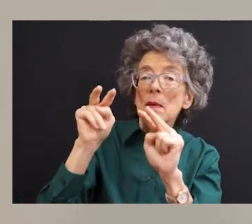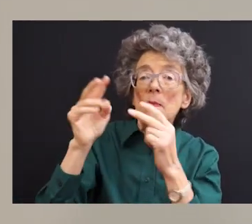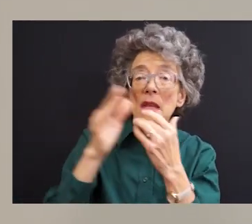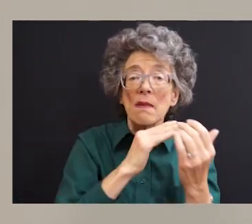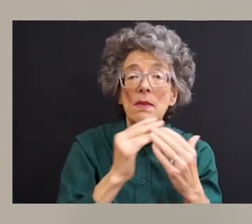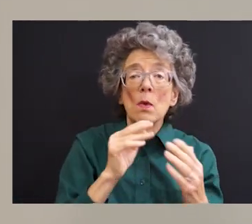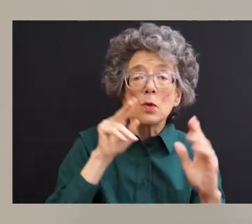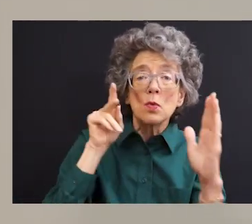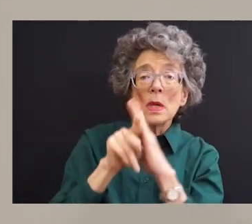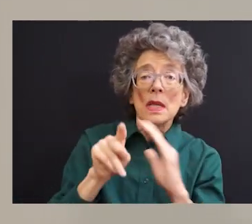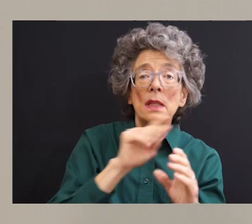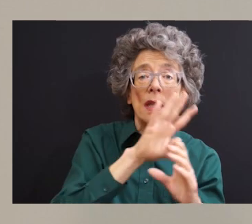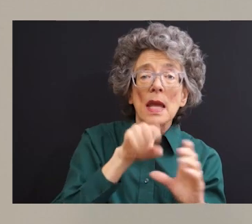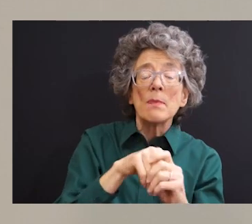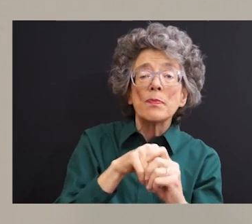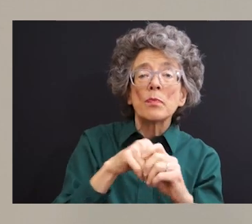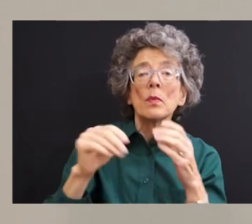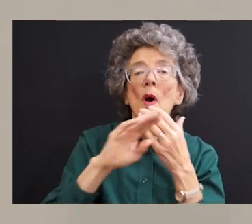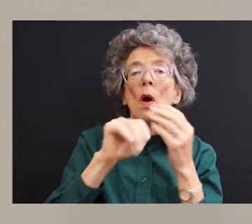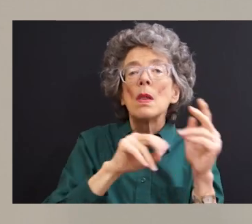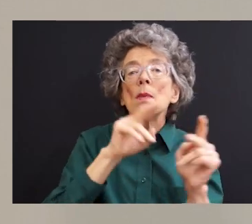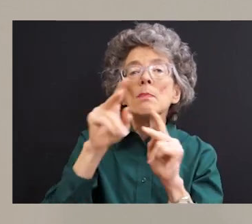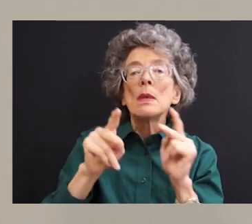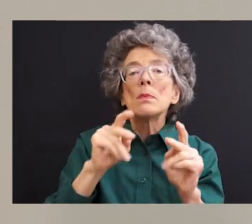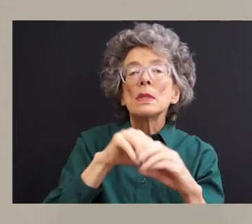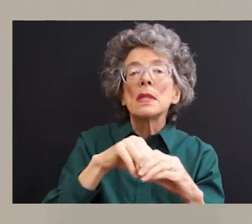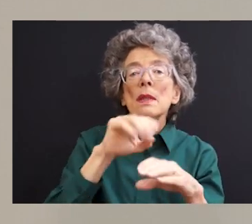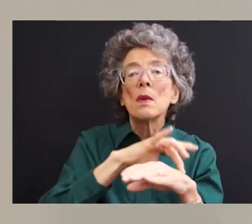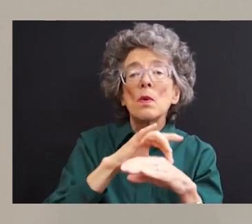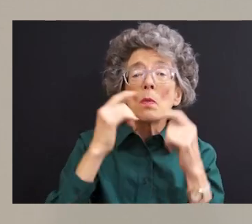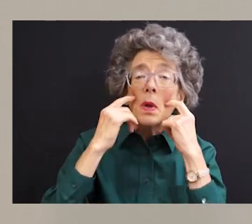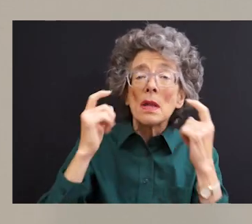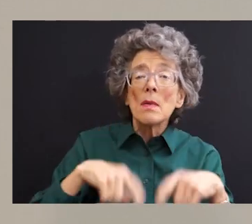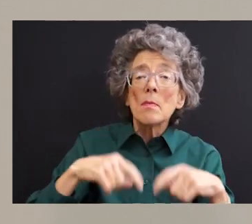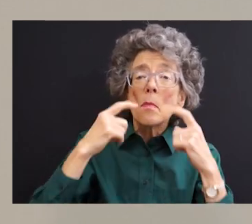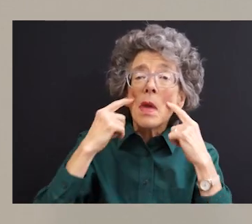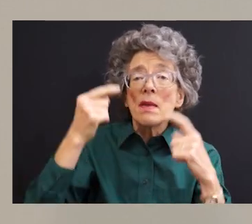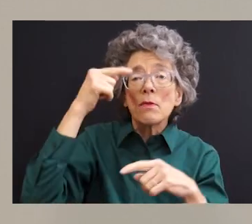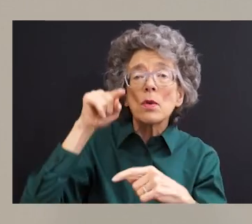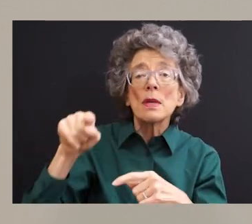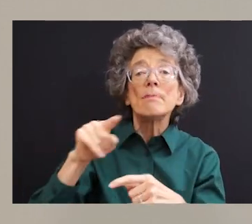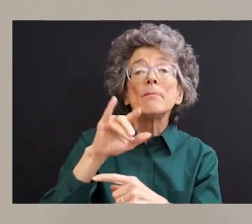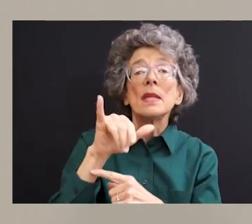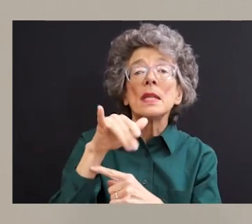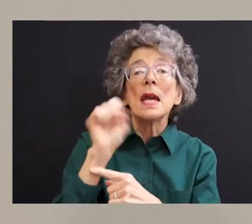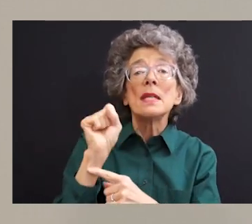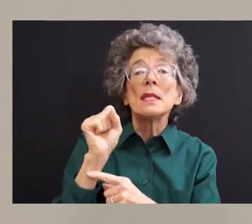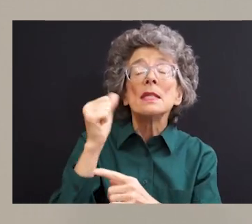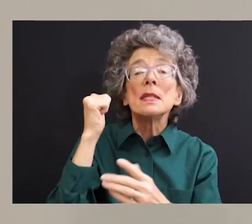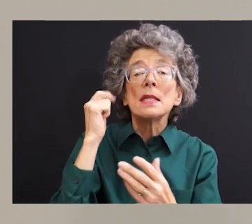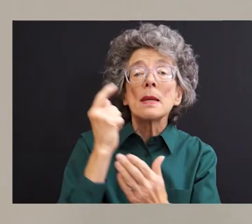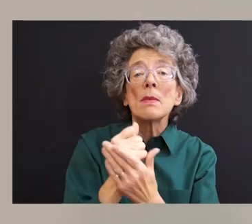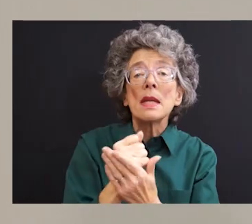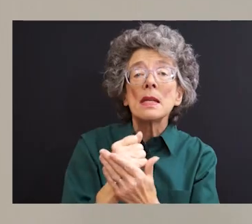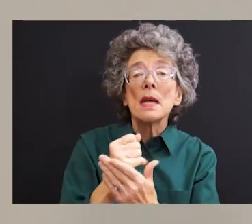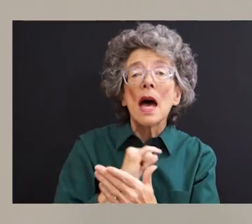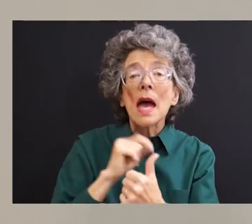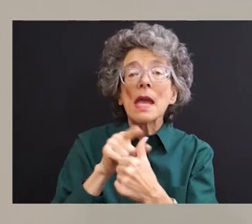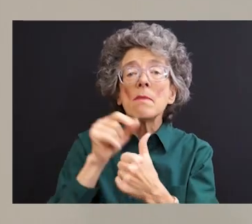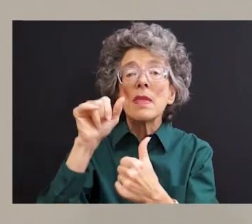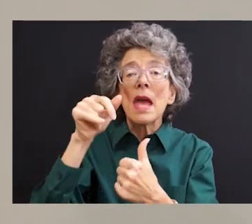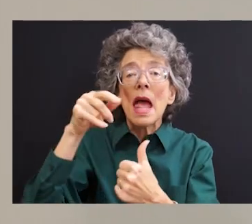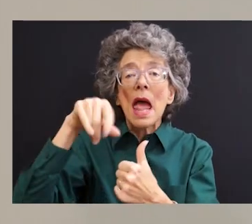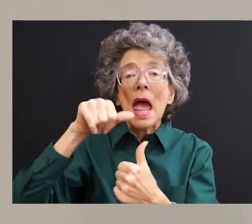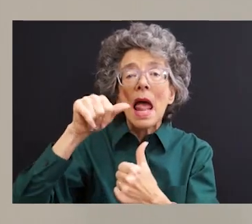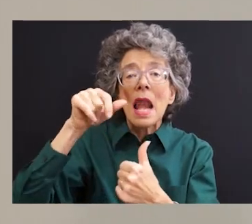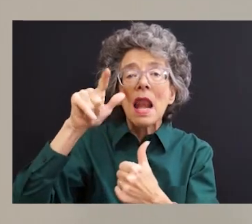him. All the peoples of the earth will lament him. Yes. Amen. I am the Alpha and the